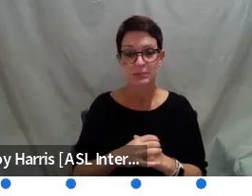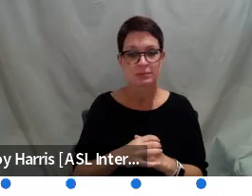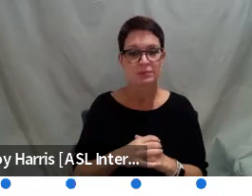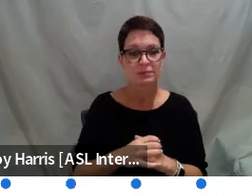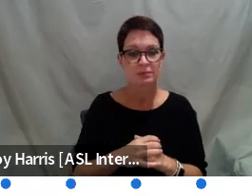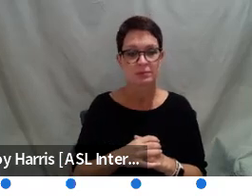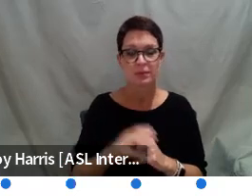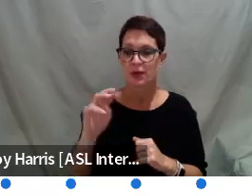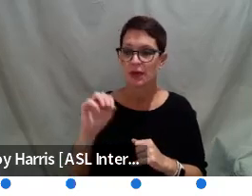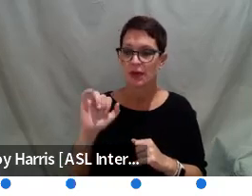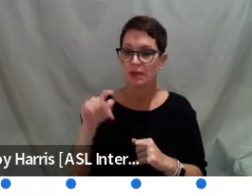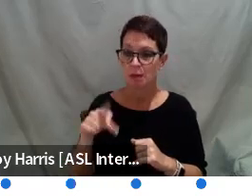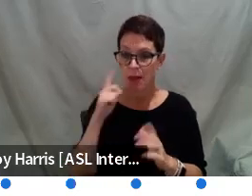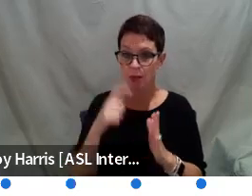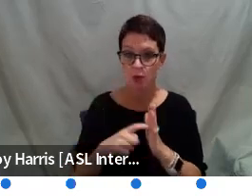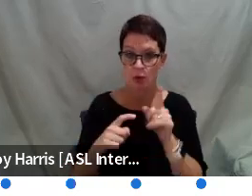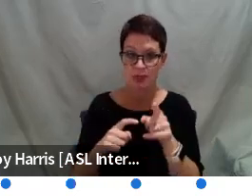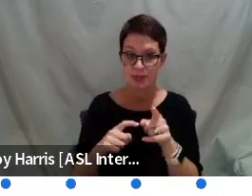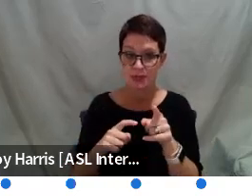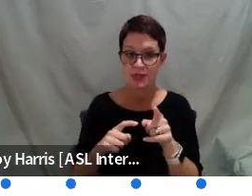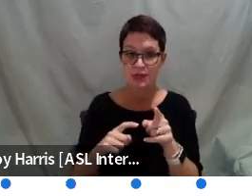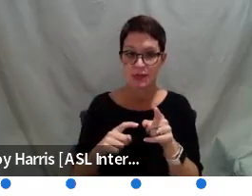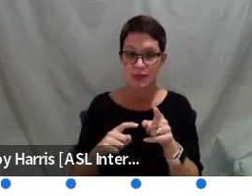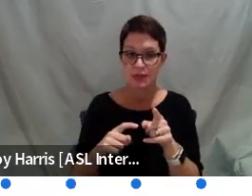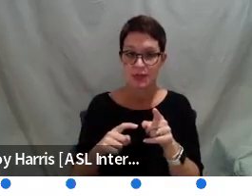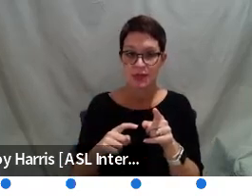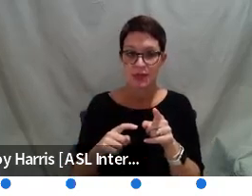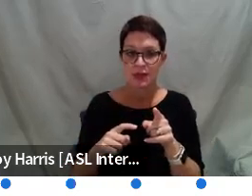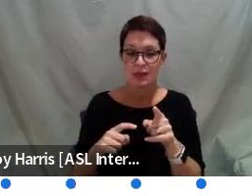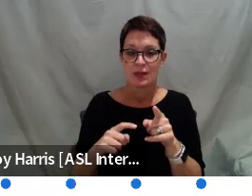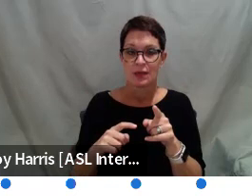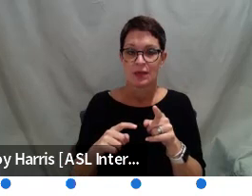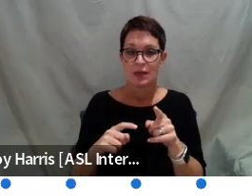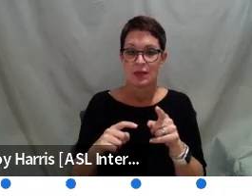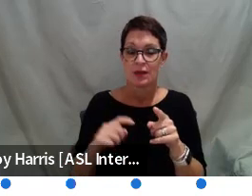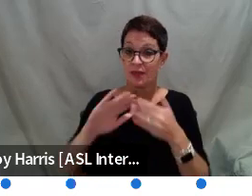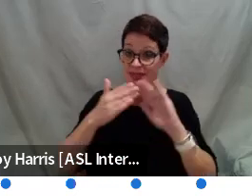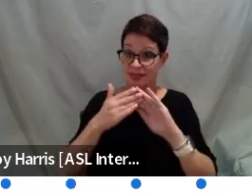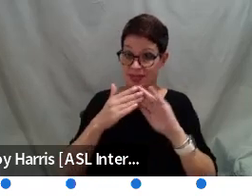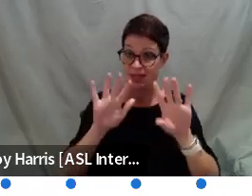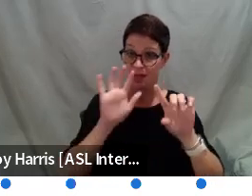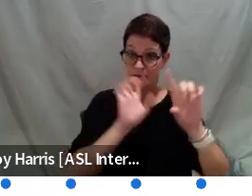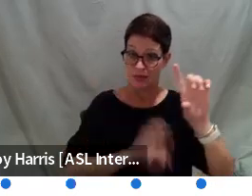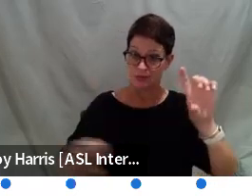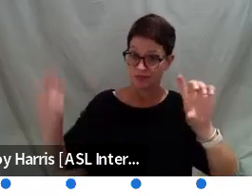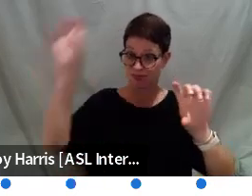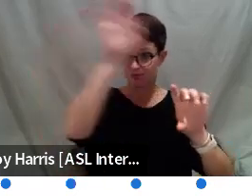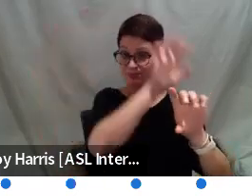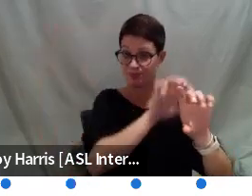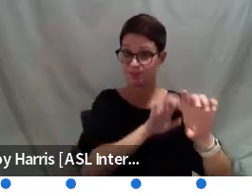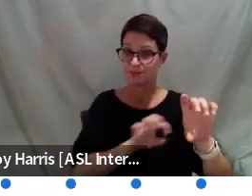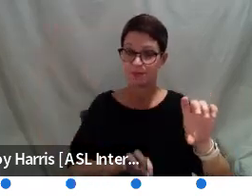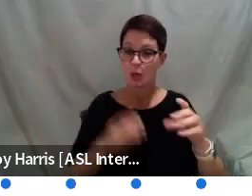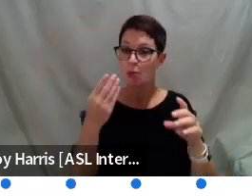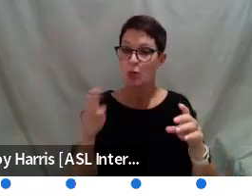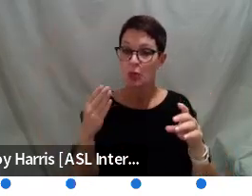In the map, you'll see sections of the outer regions of the city. There's a lot of